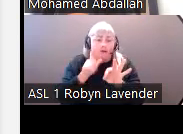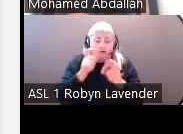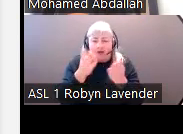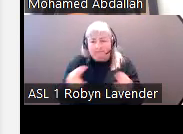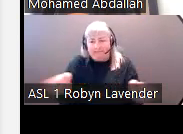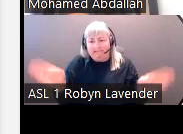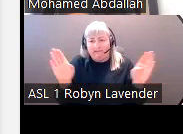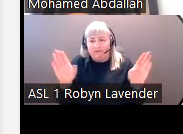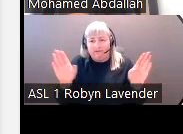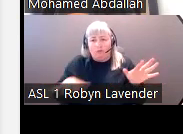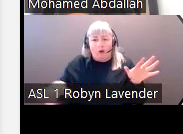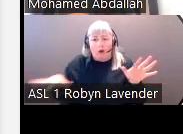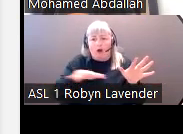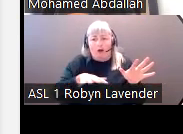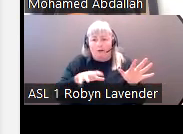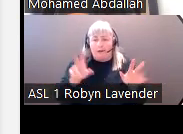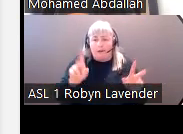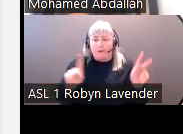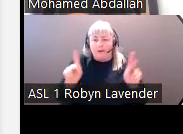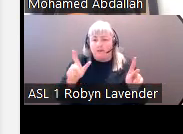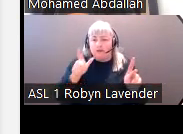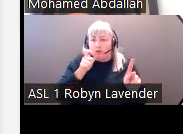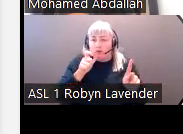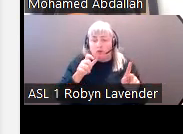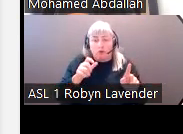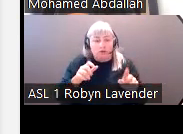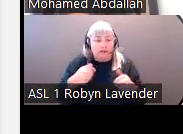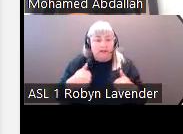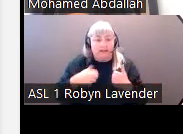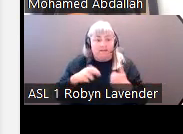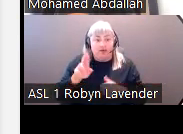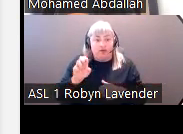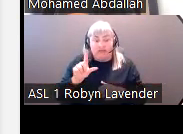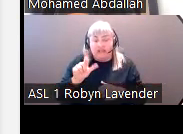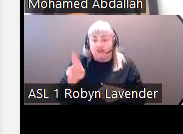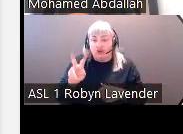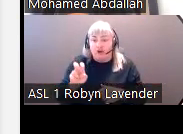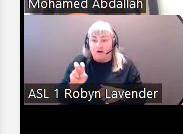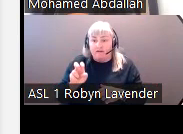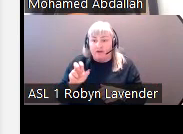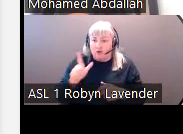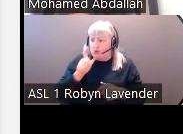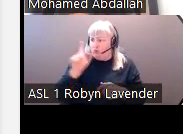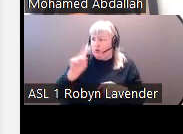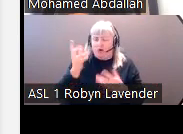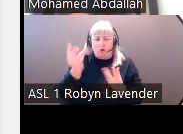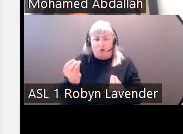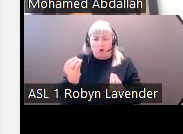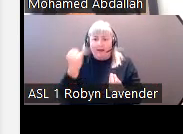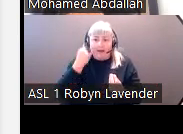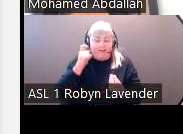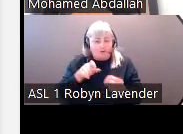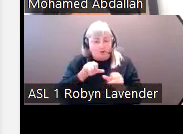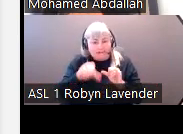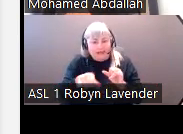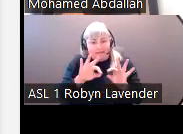reserve, where would they go safely to hide from their alleged abuser? If they're going to stay with a relative or friend, it could be possible that, you